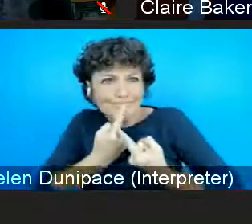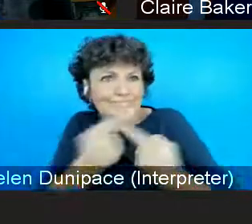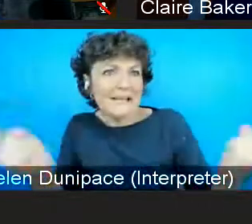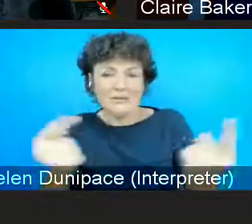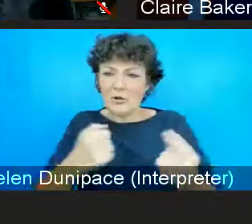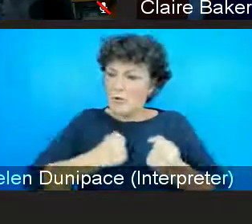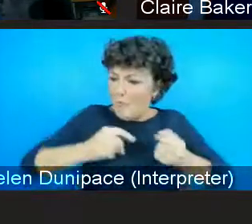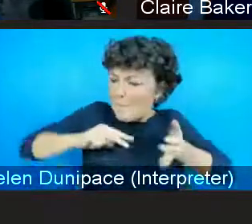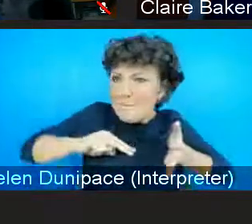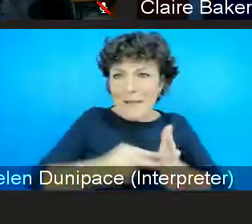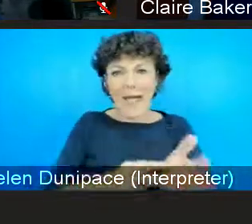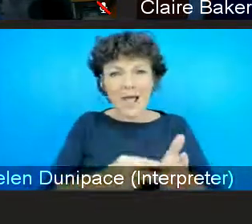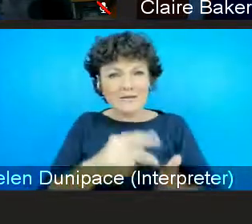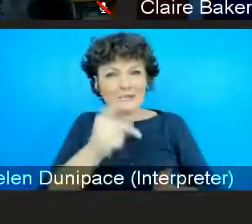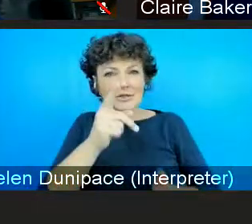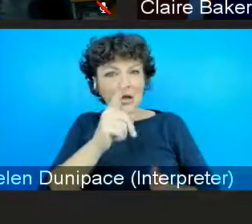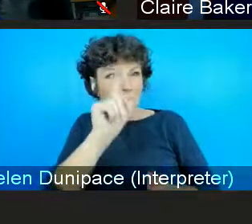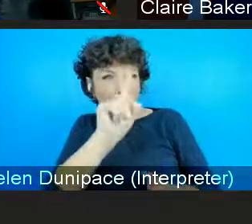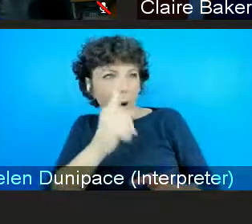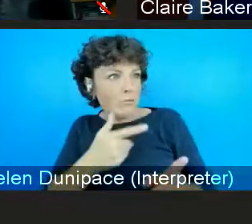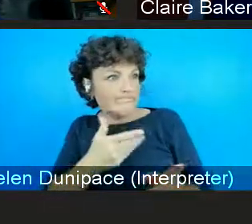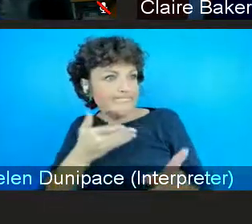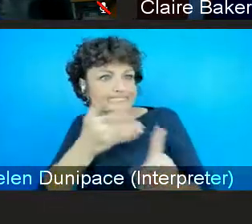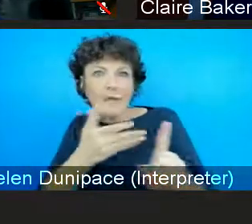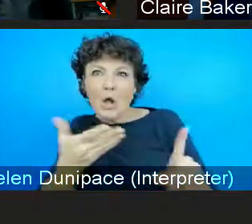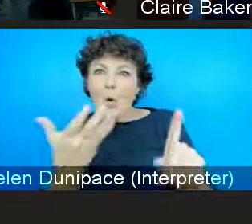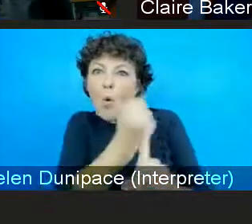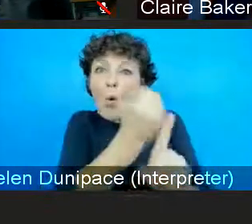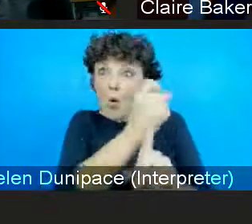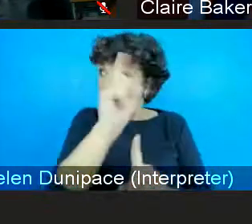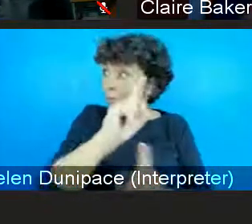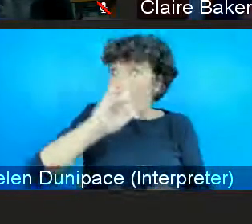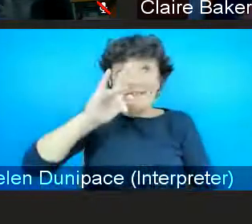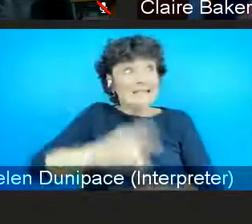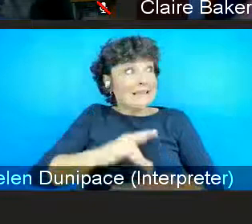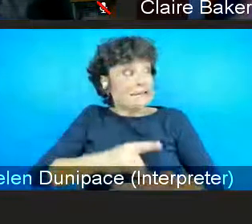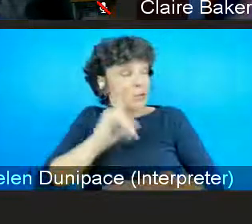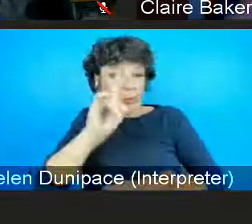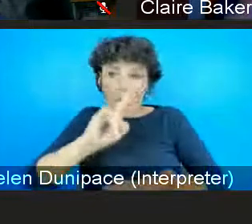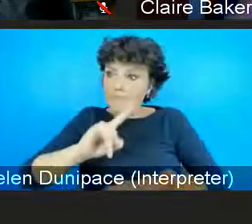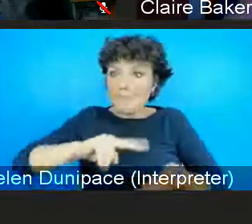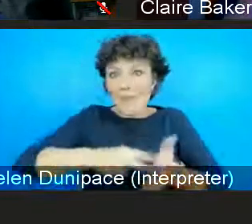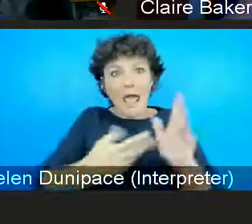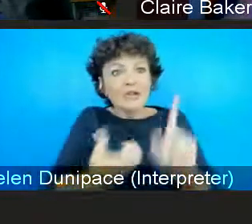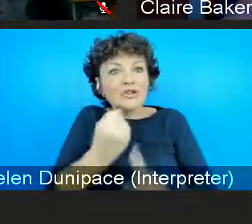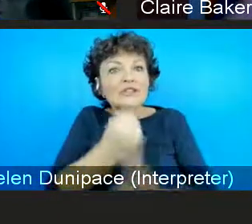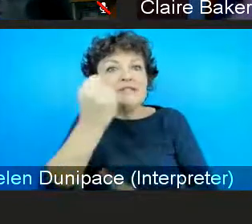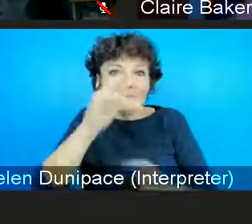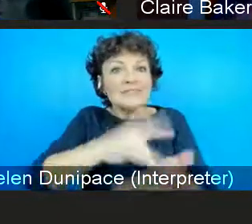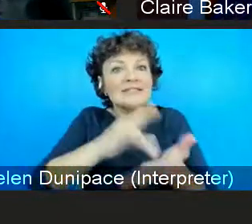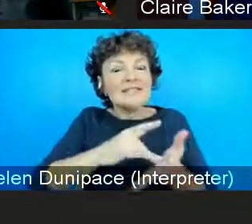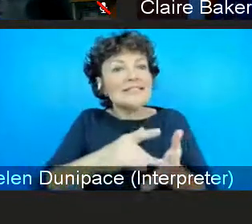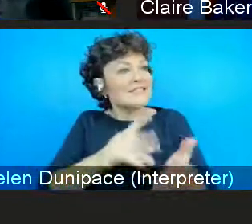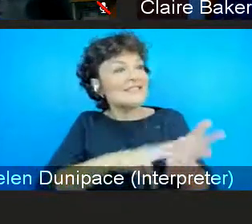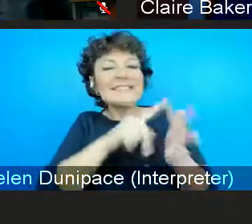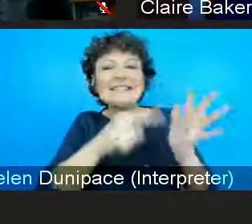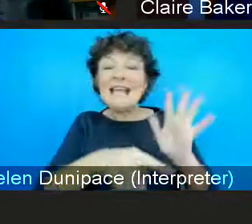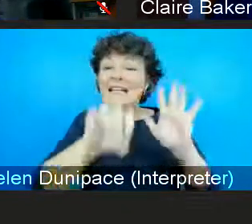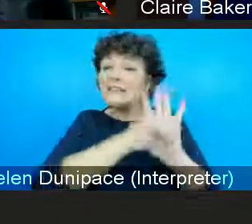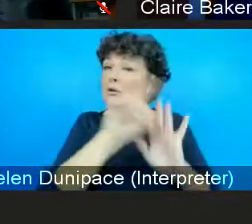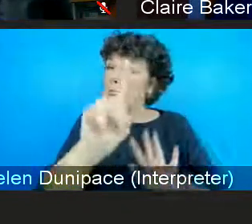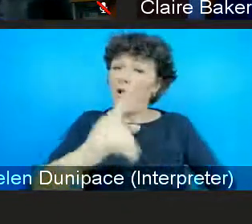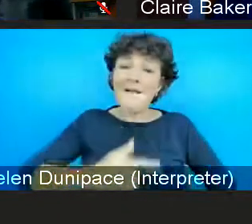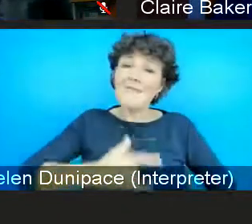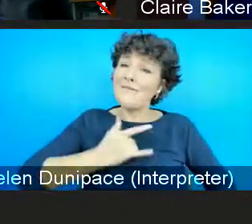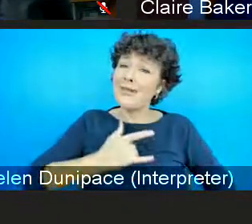around the goals that we as a city have for net zero. I think fundamentally it's about recognising the link between social